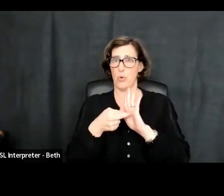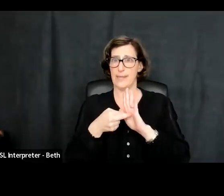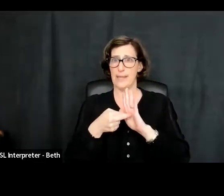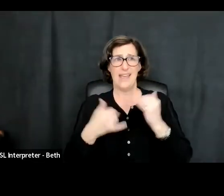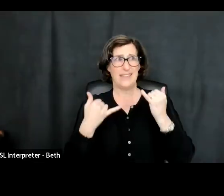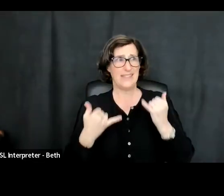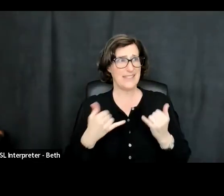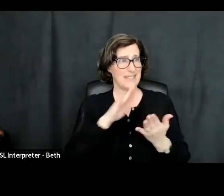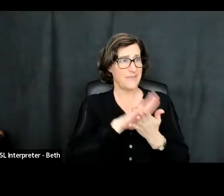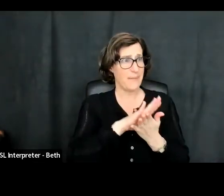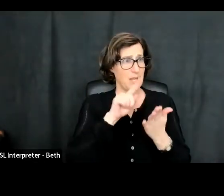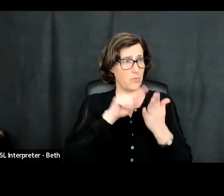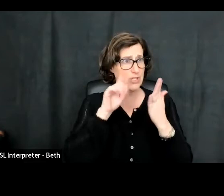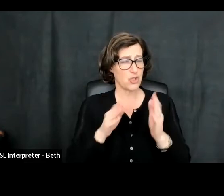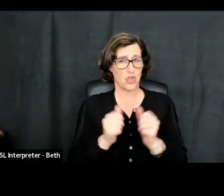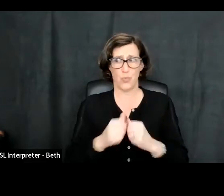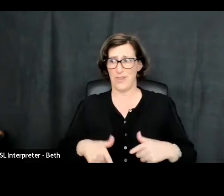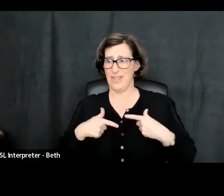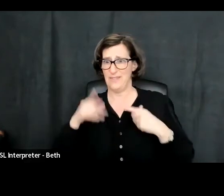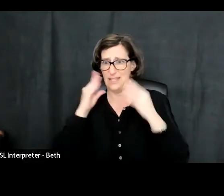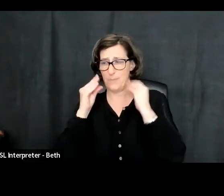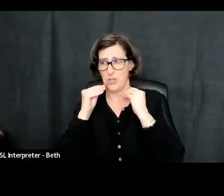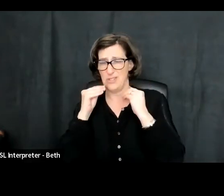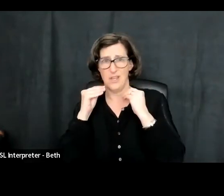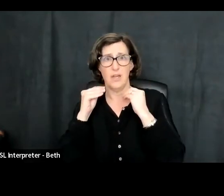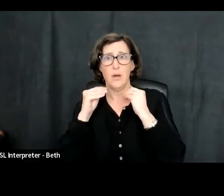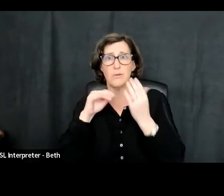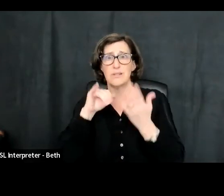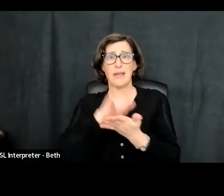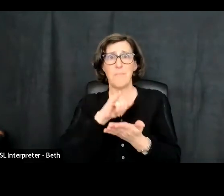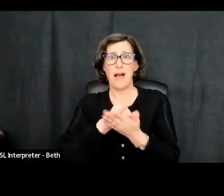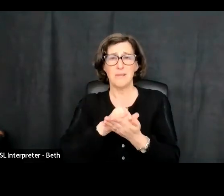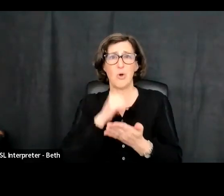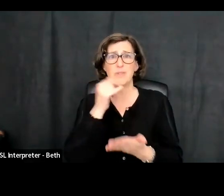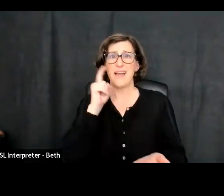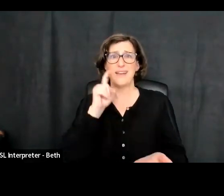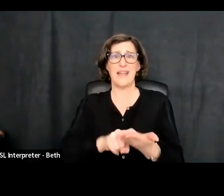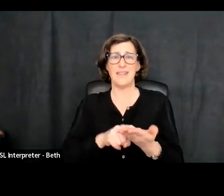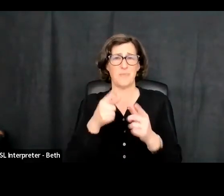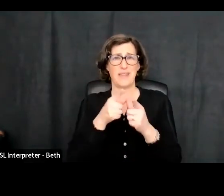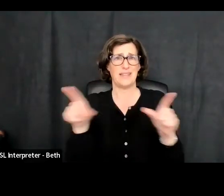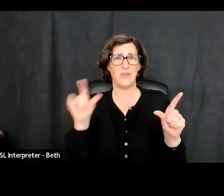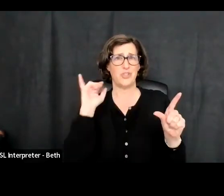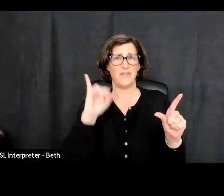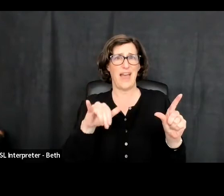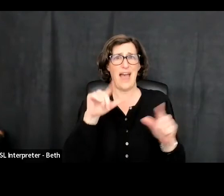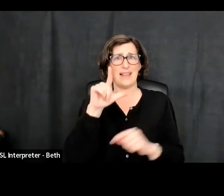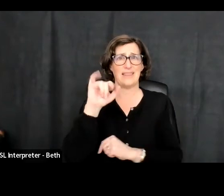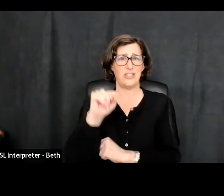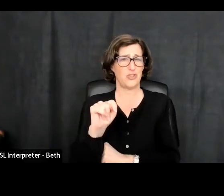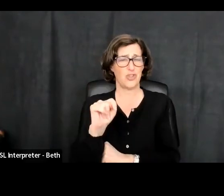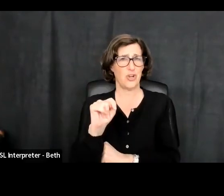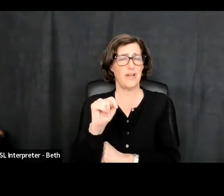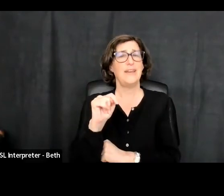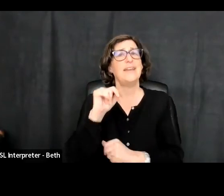academic researchers with lived experience wasn't a possibility acknowledged by most of the very language of this literature. But that also doesn't mean